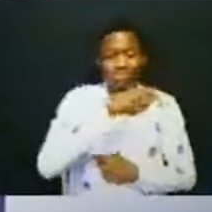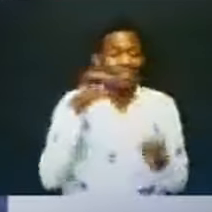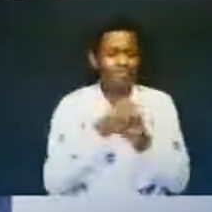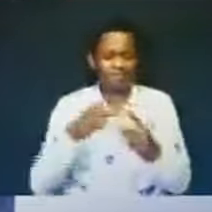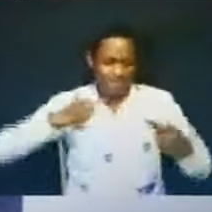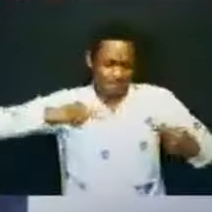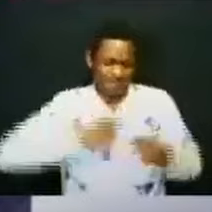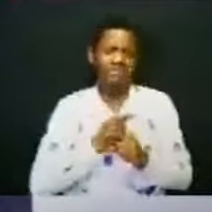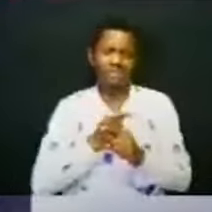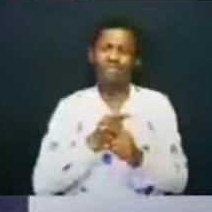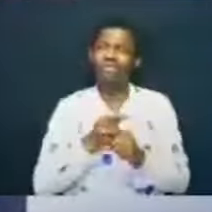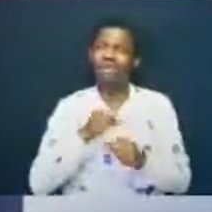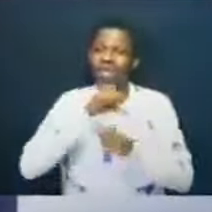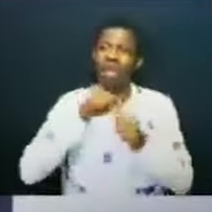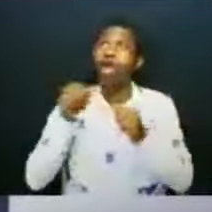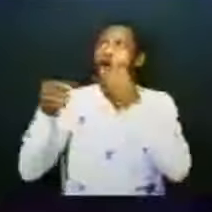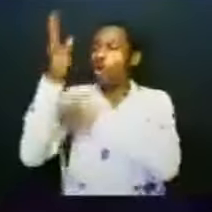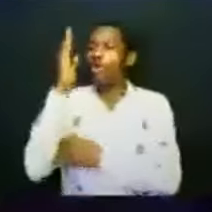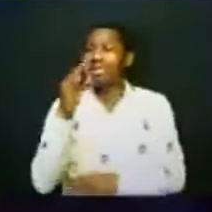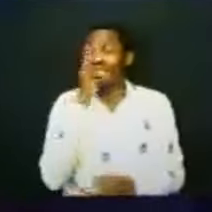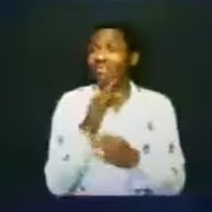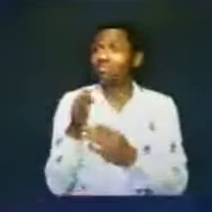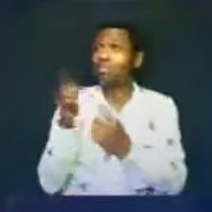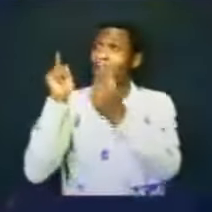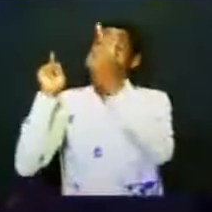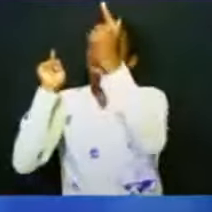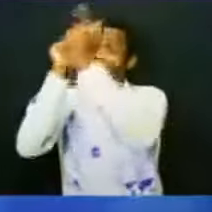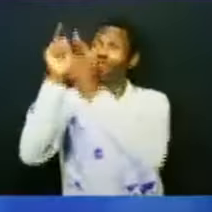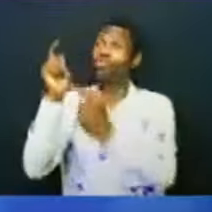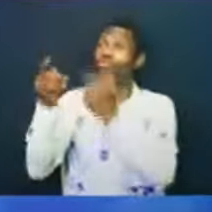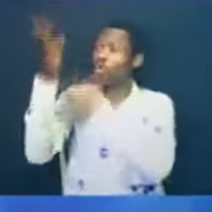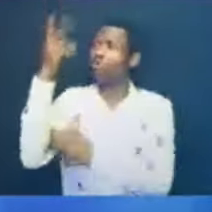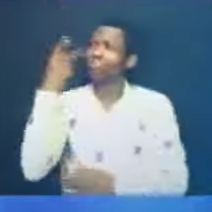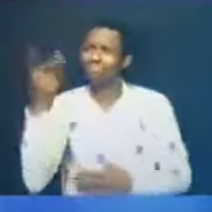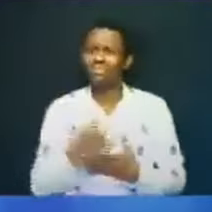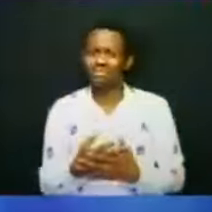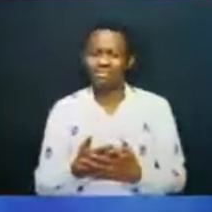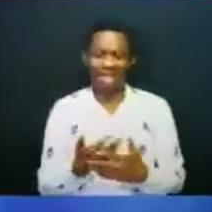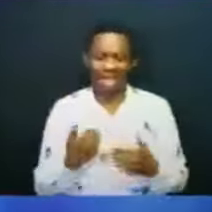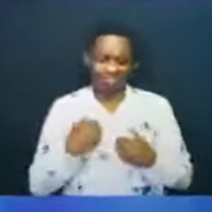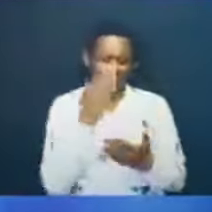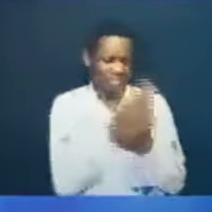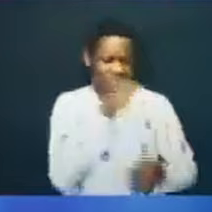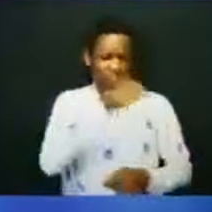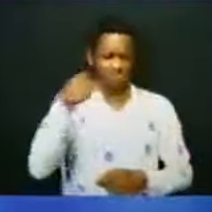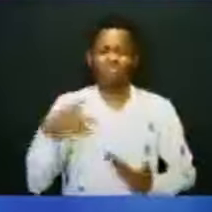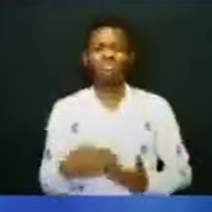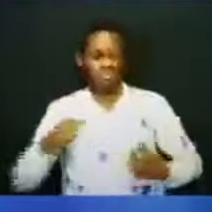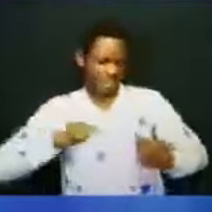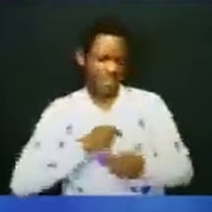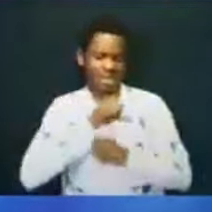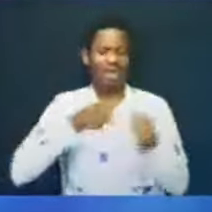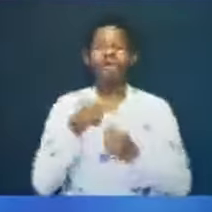they will tell him all that they want to tell. But Job said all these things. He says that if he has to meet God, he will tell him certain